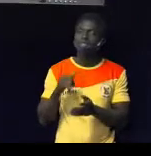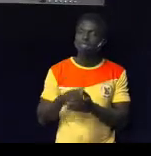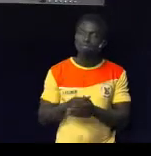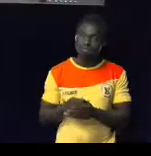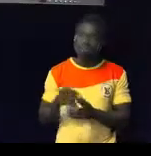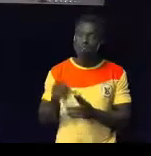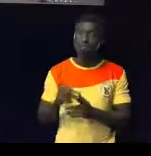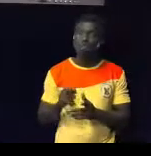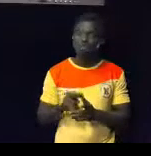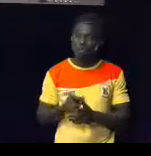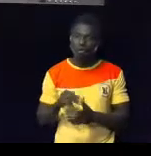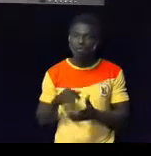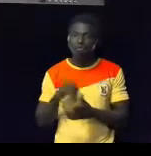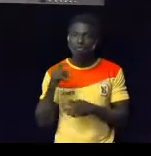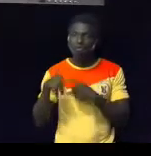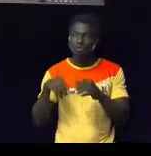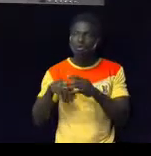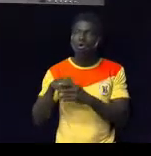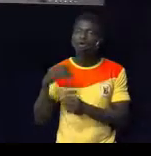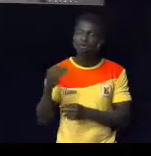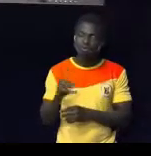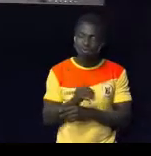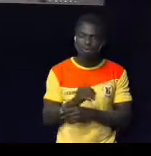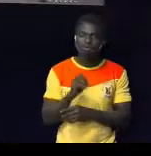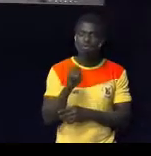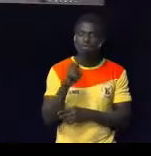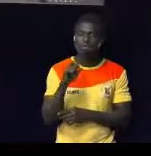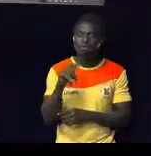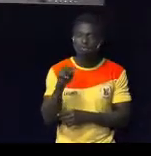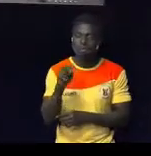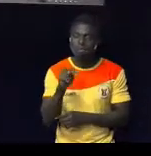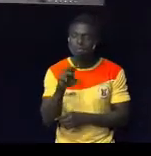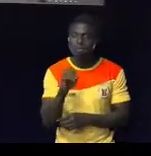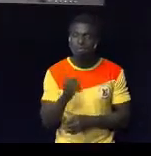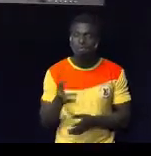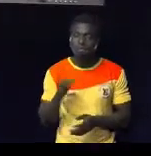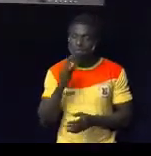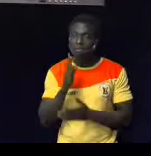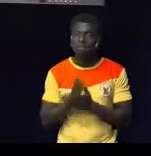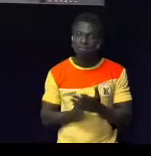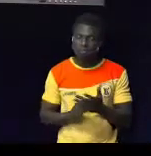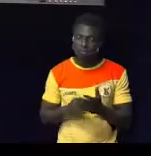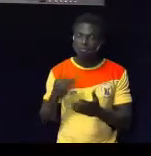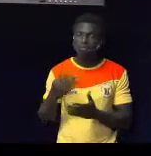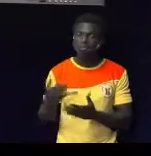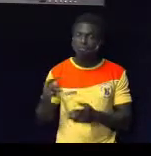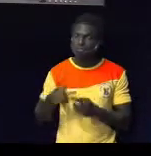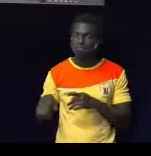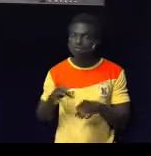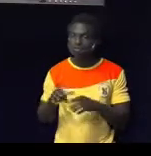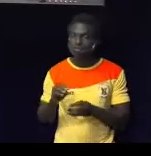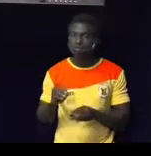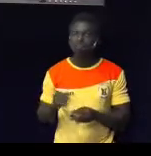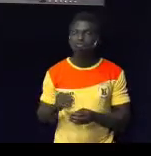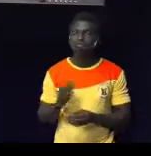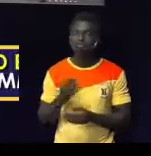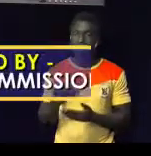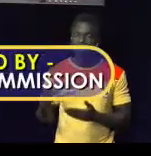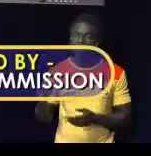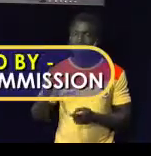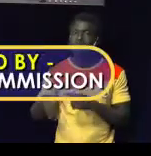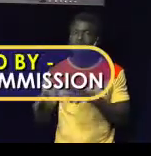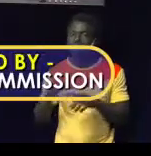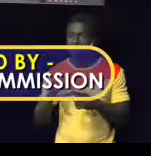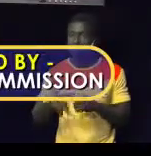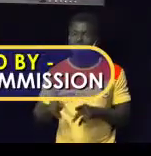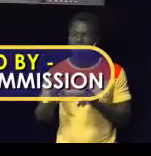Otherwise, it will go out of existence. Here are some of the things we can do to promote Nigerian culture. The things